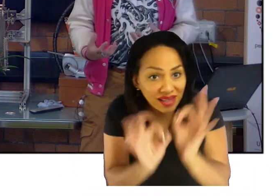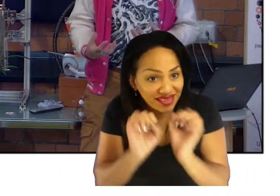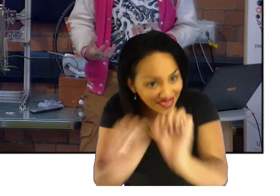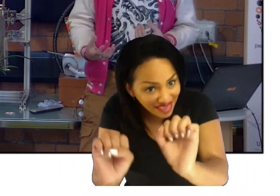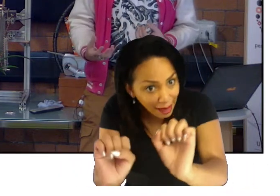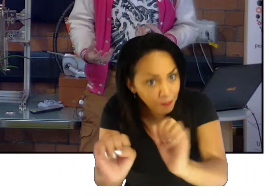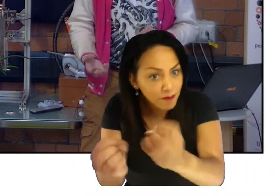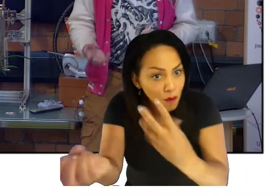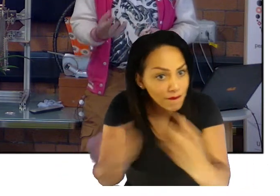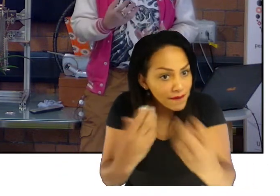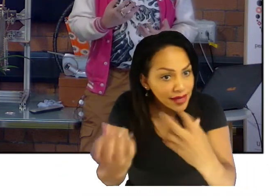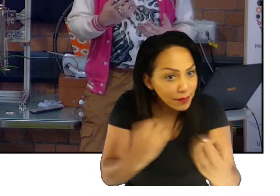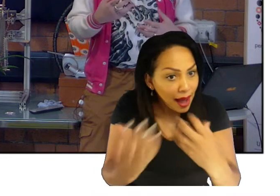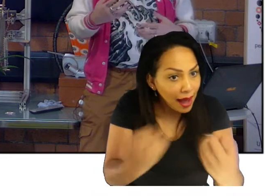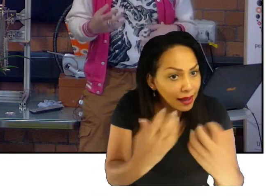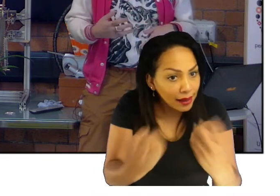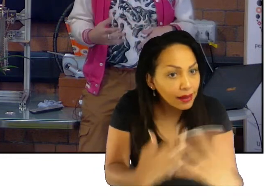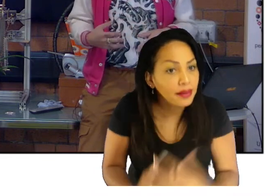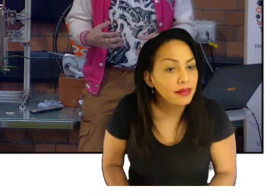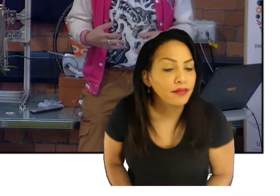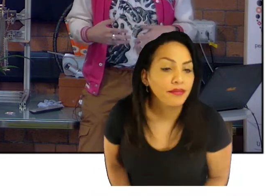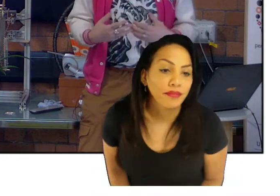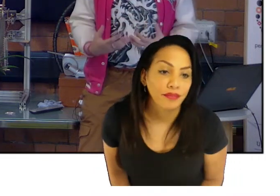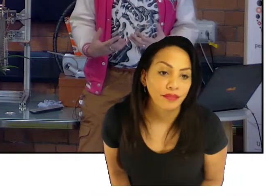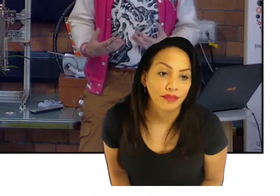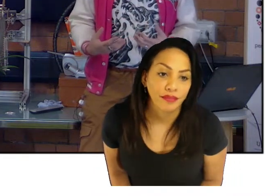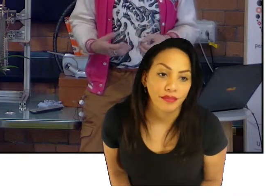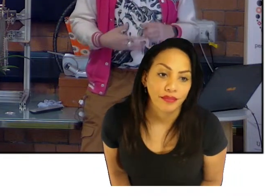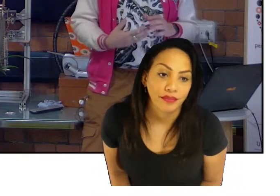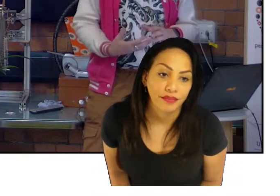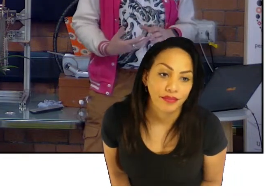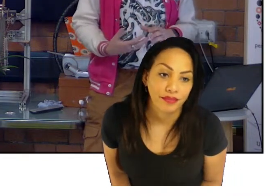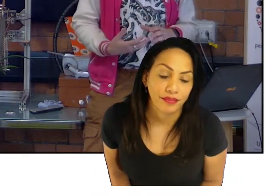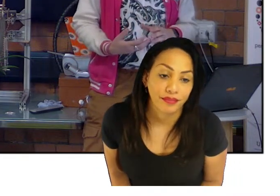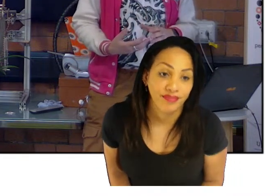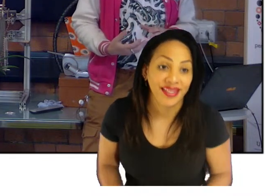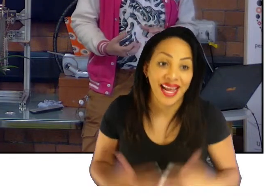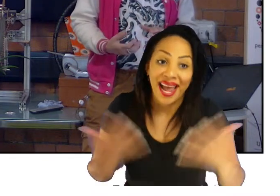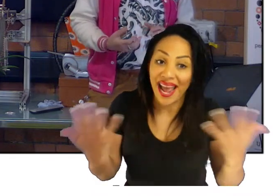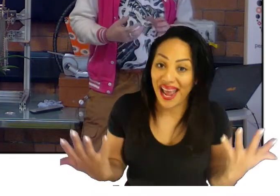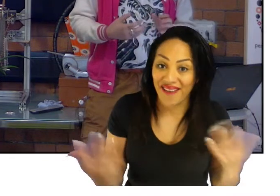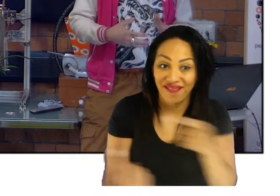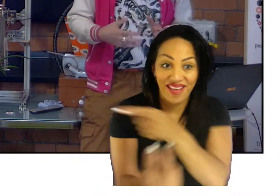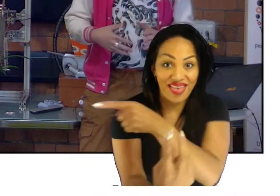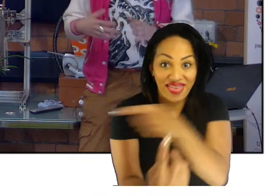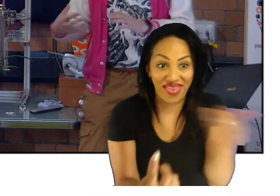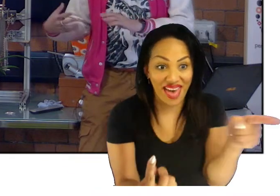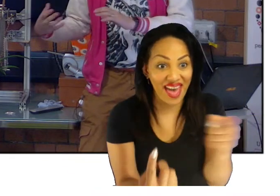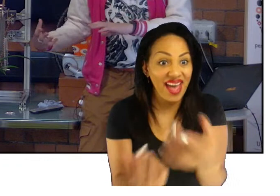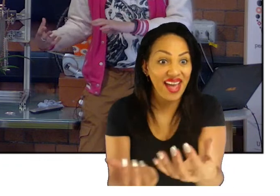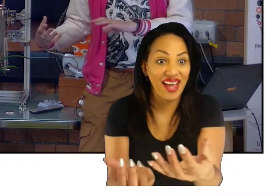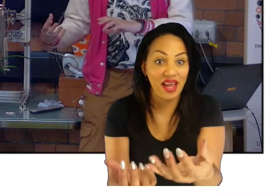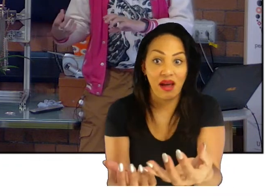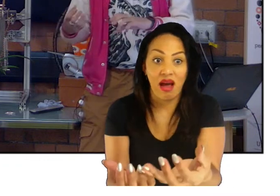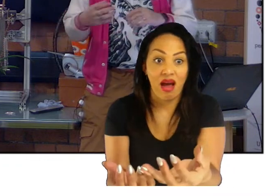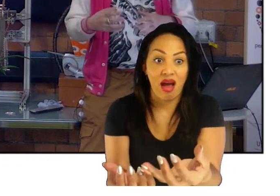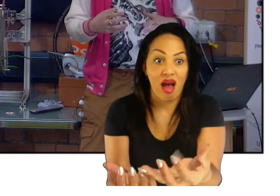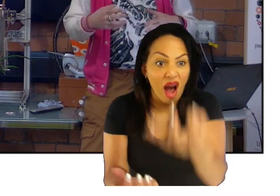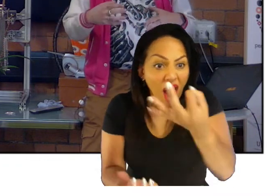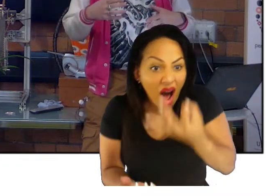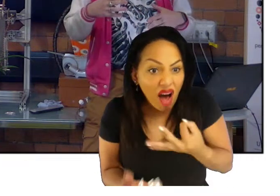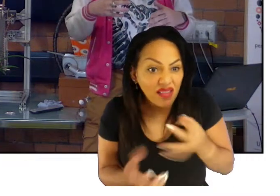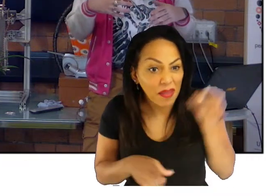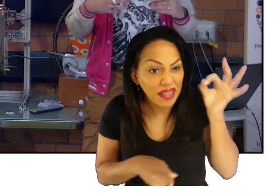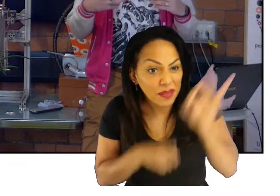try and work around that. If there are things that they ask for that you can't provide, go back and have that conversation.